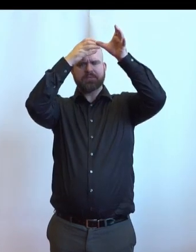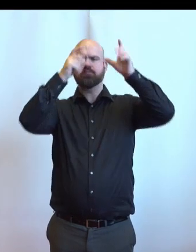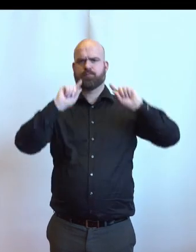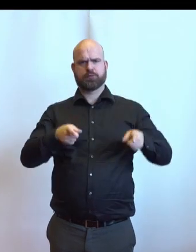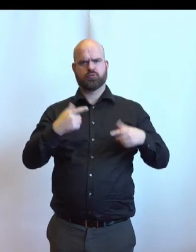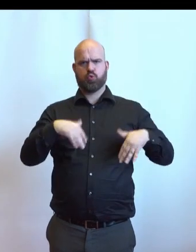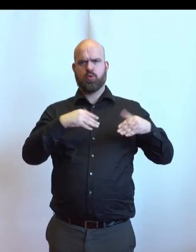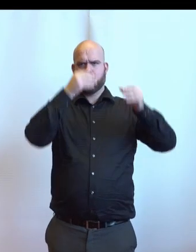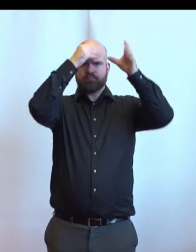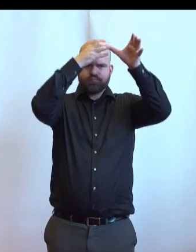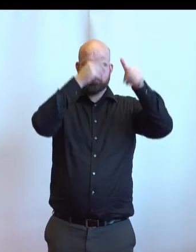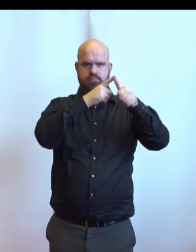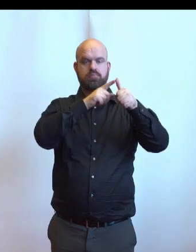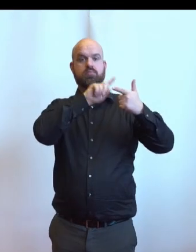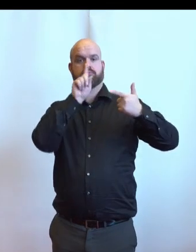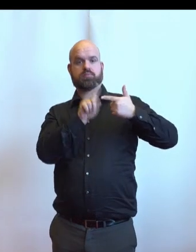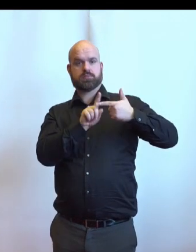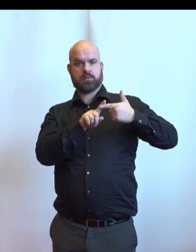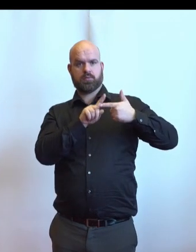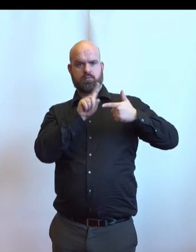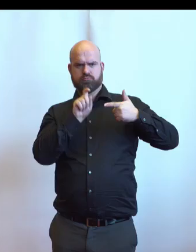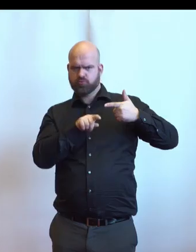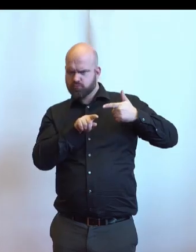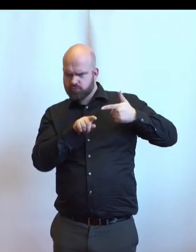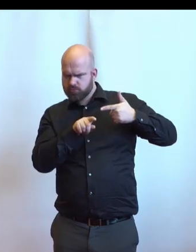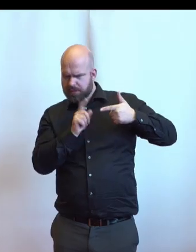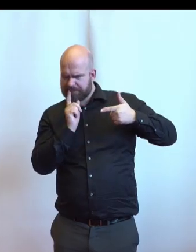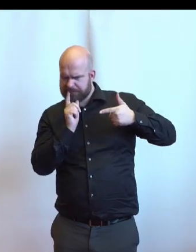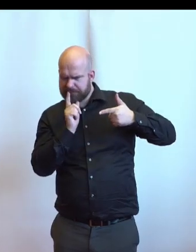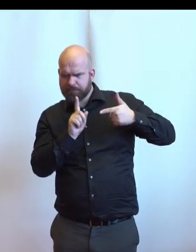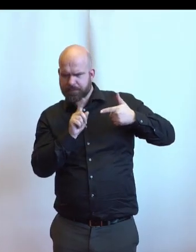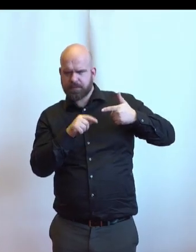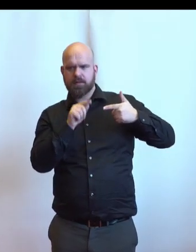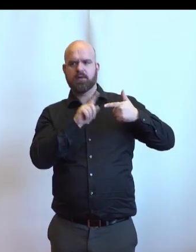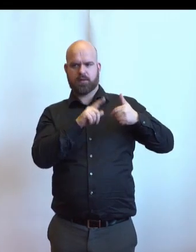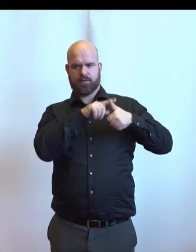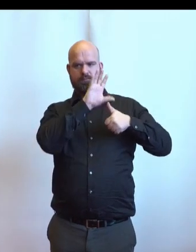sorry, this moved. So let me go back to the first one.